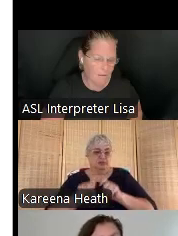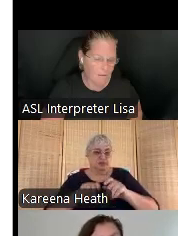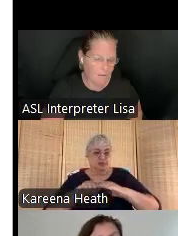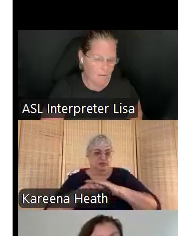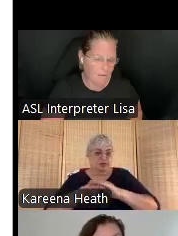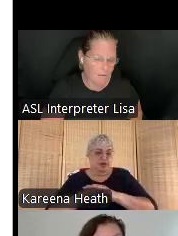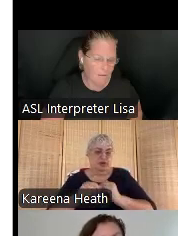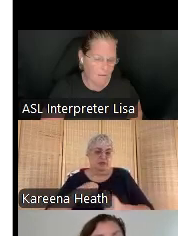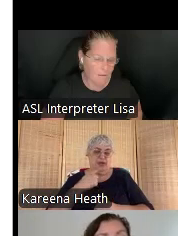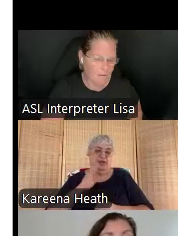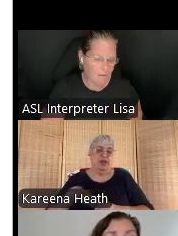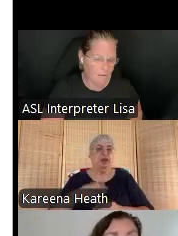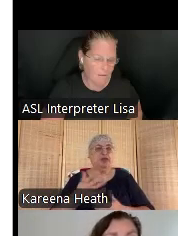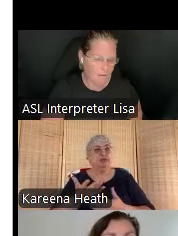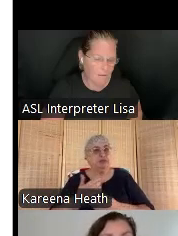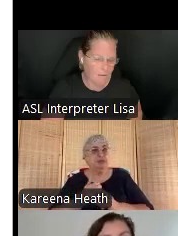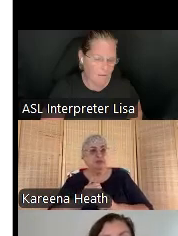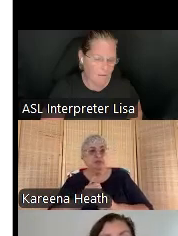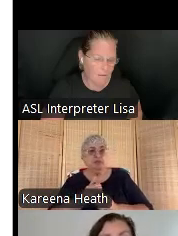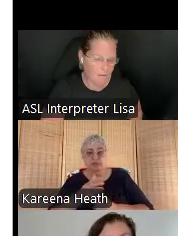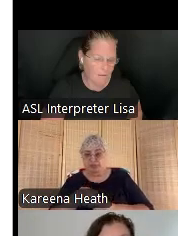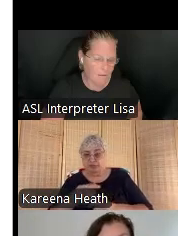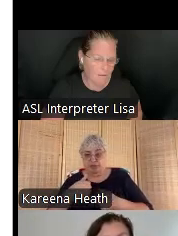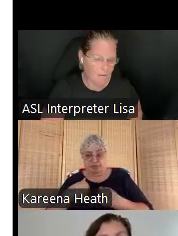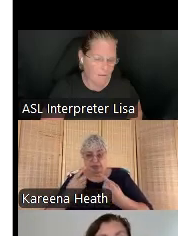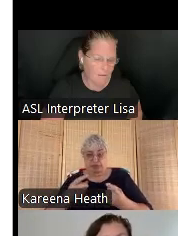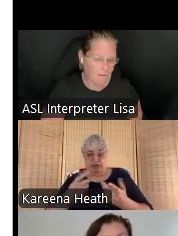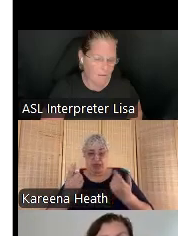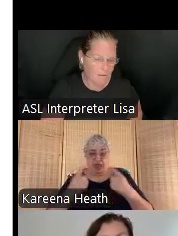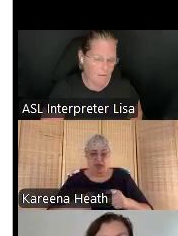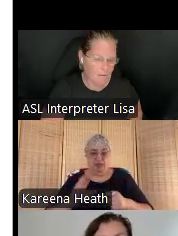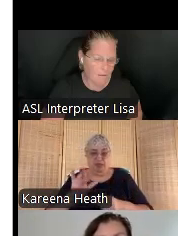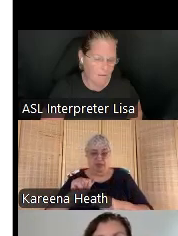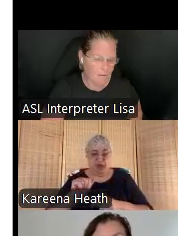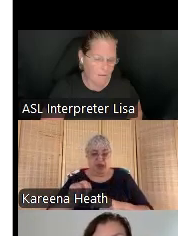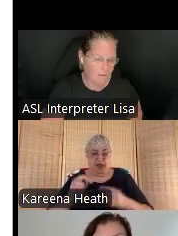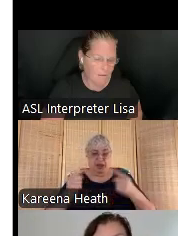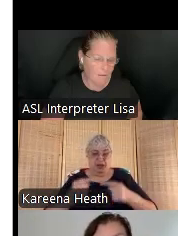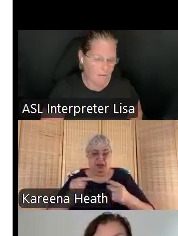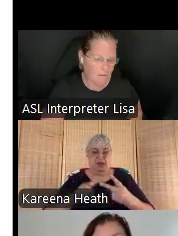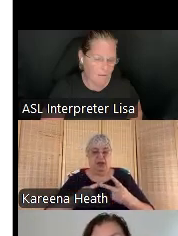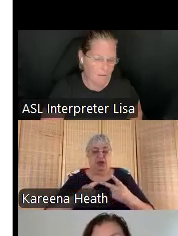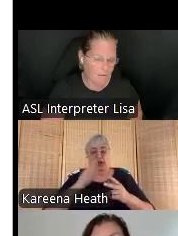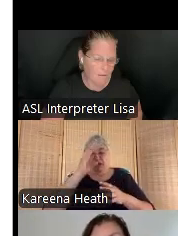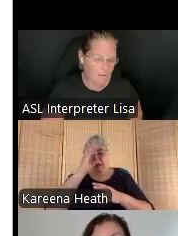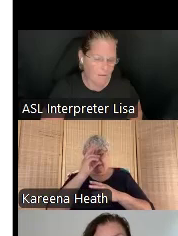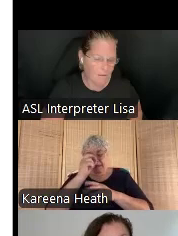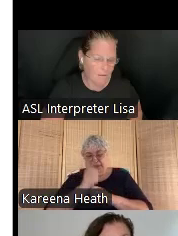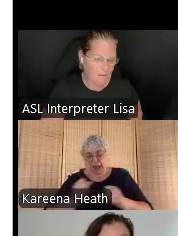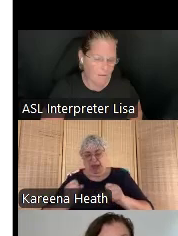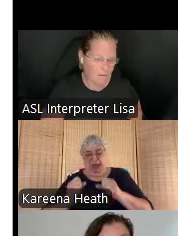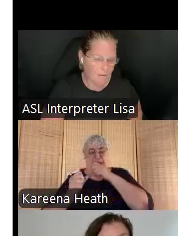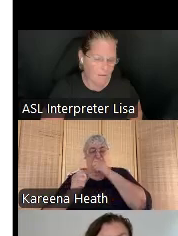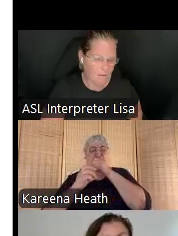process. You might say to your client, did you ever have a brain injury, a concussion, or a loss of consciousness? If